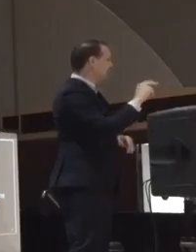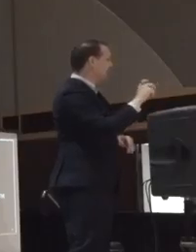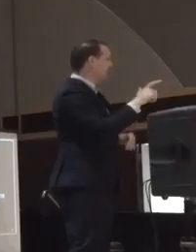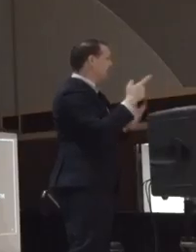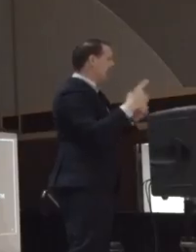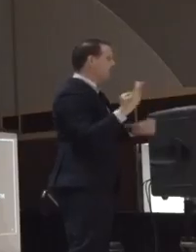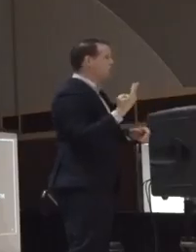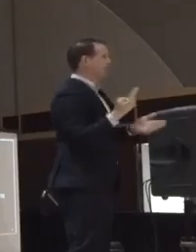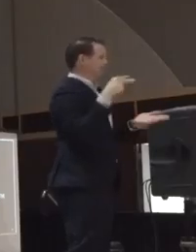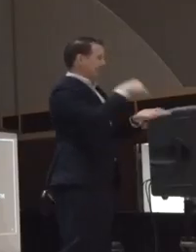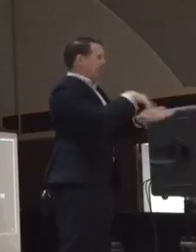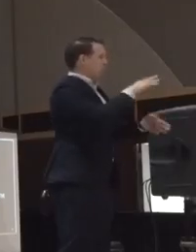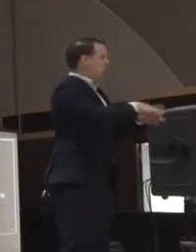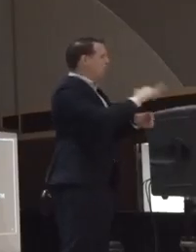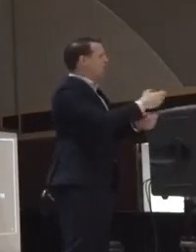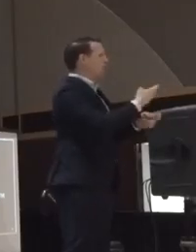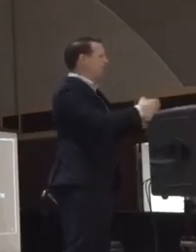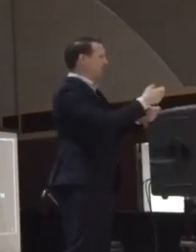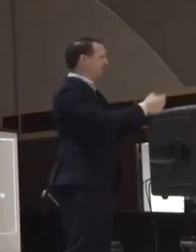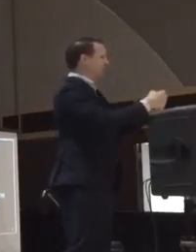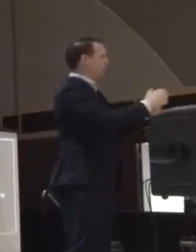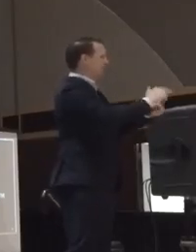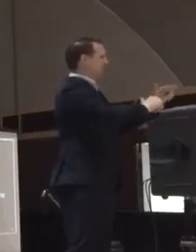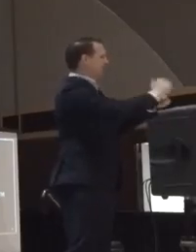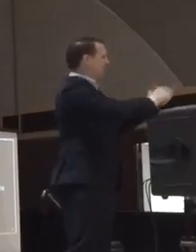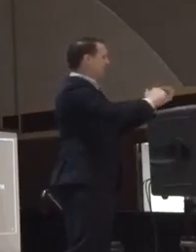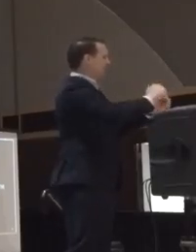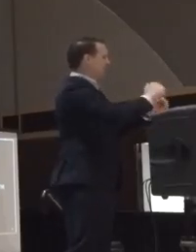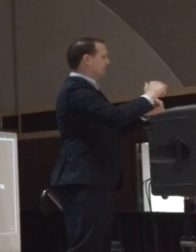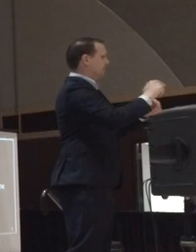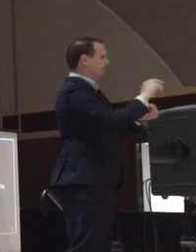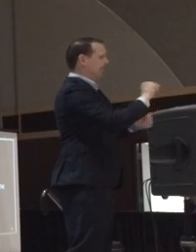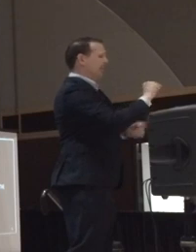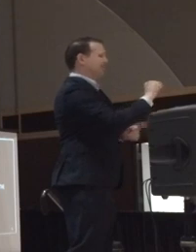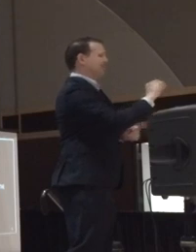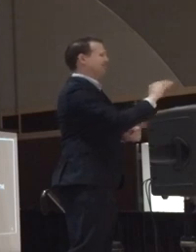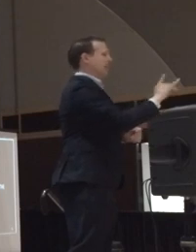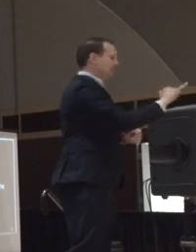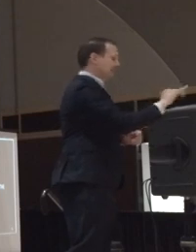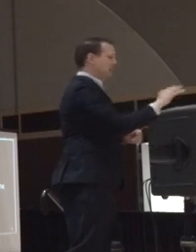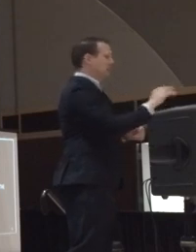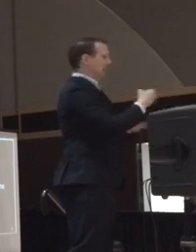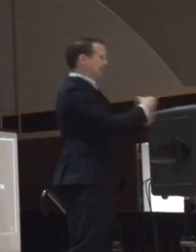standing on top of the vehicle assembly building at NASA, which is where all of